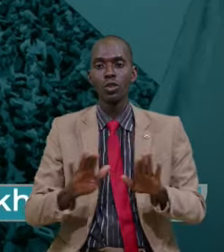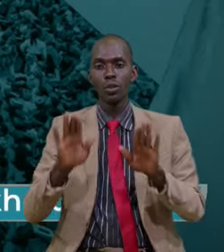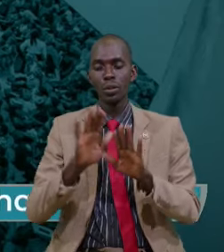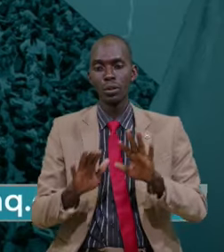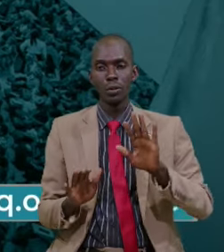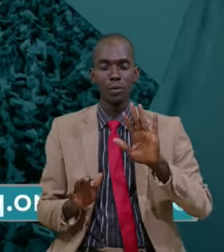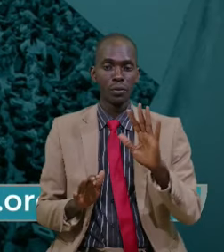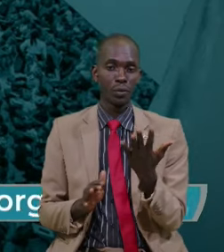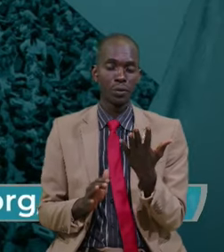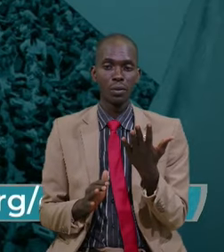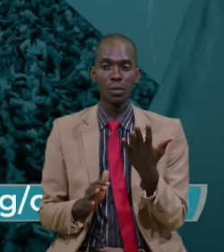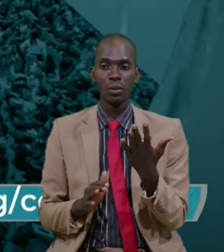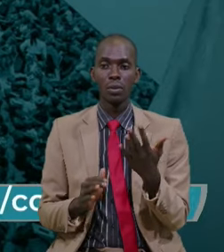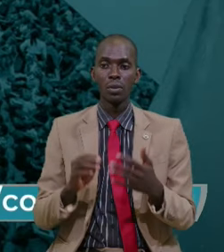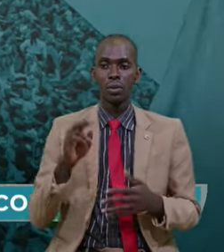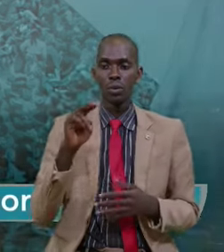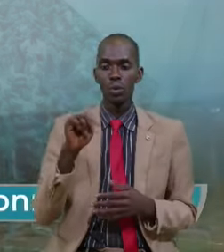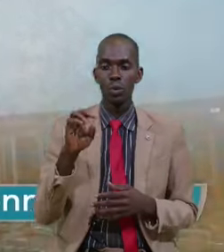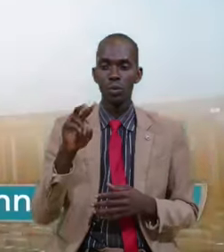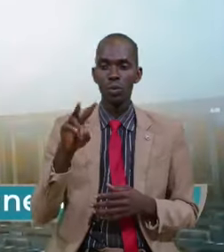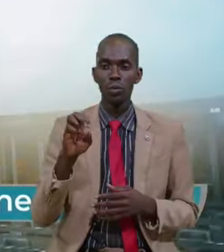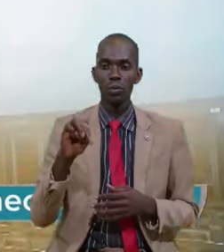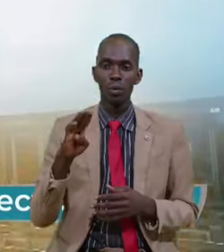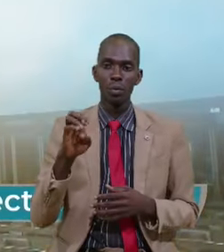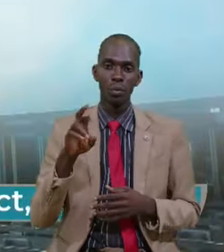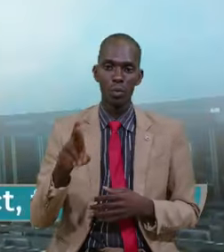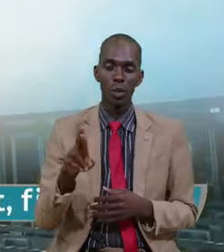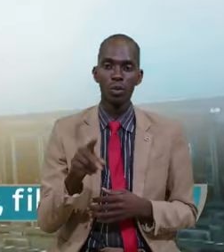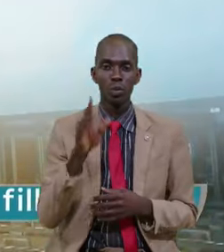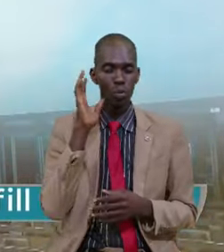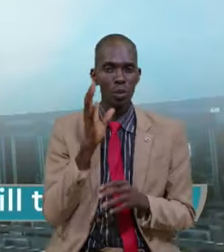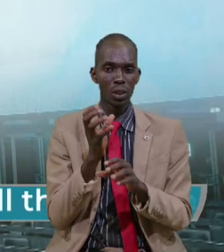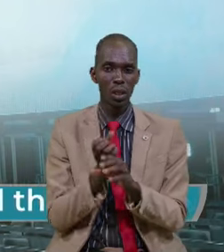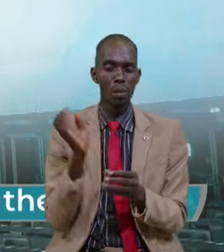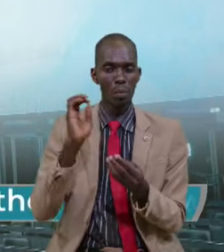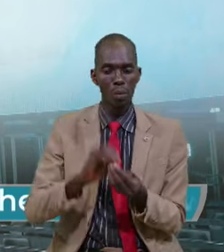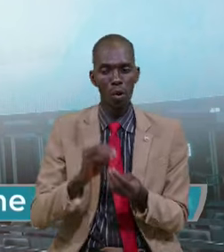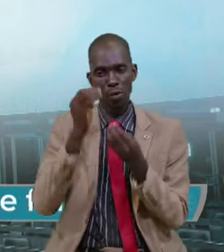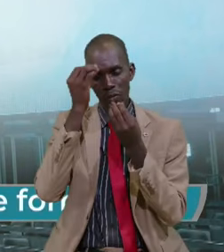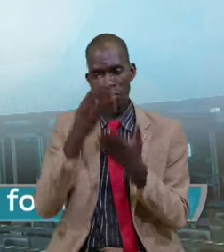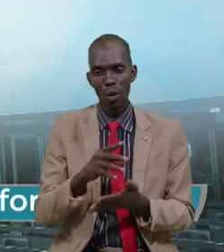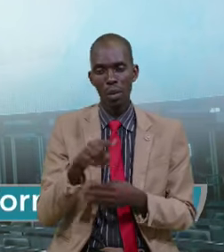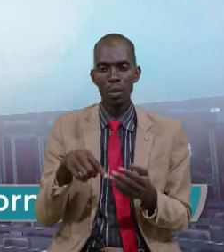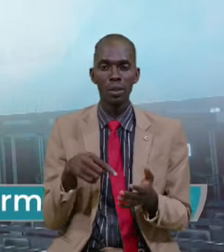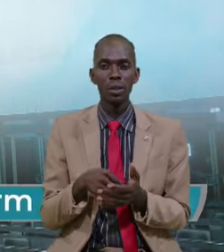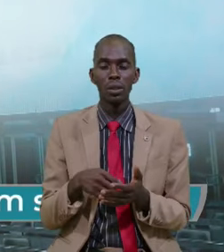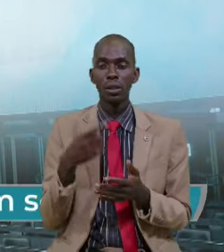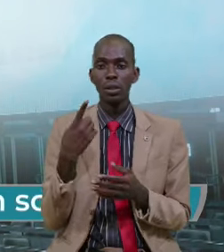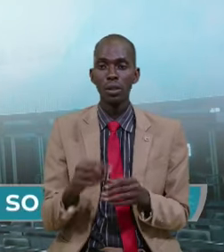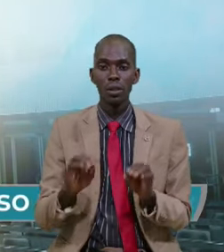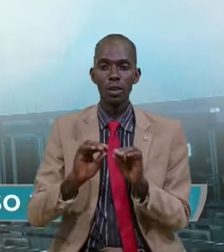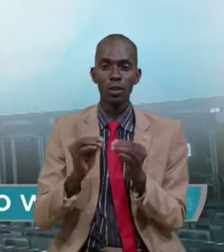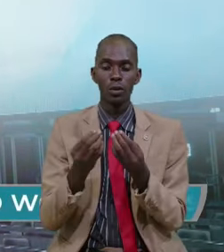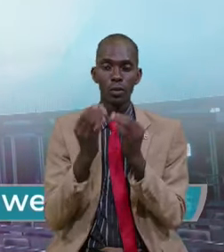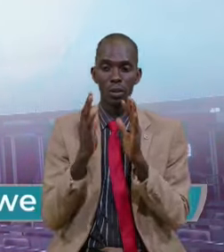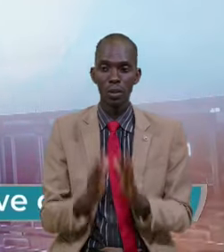More details about this will be sent to you. the convener of the global